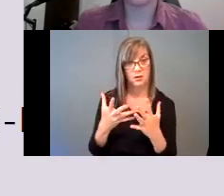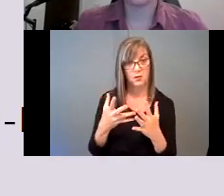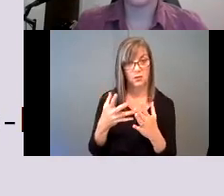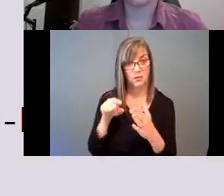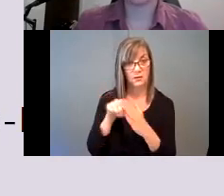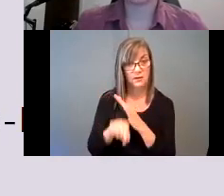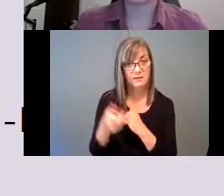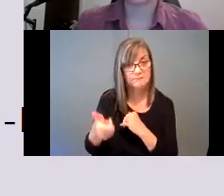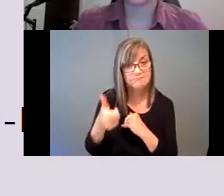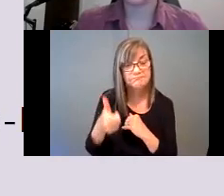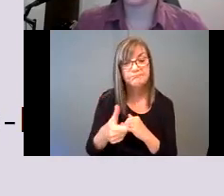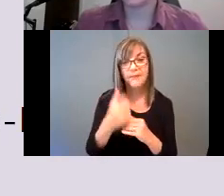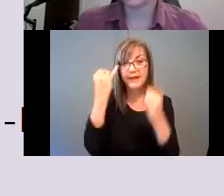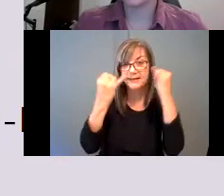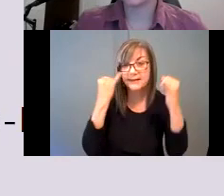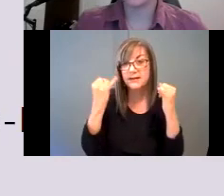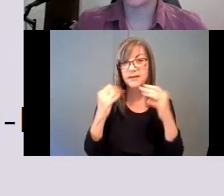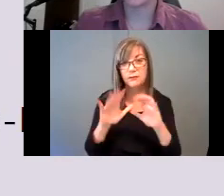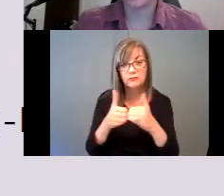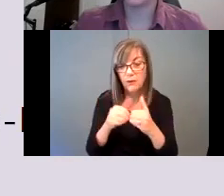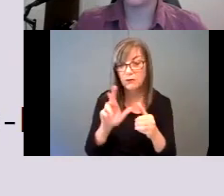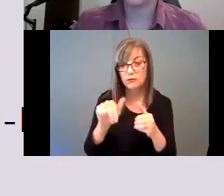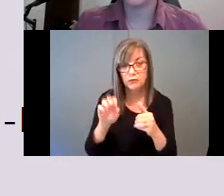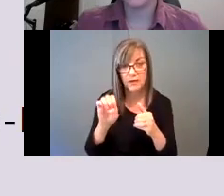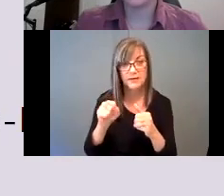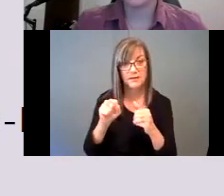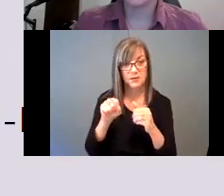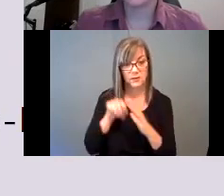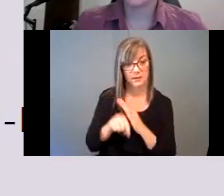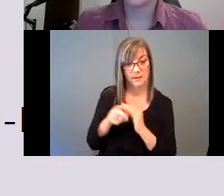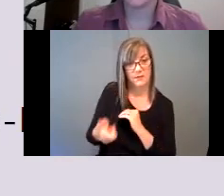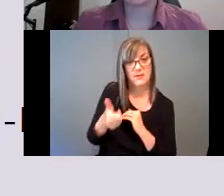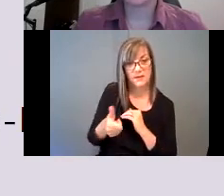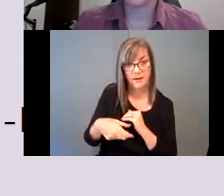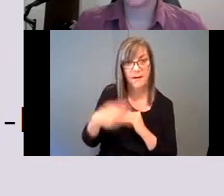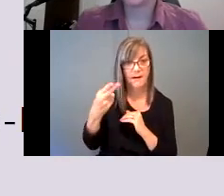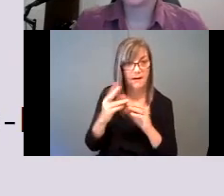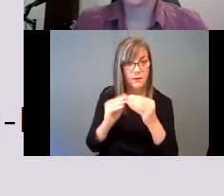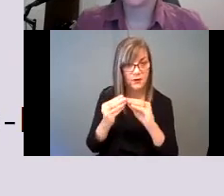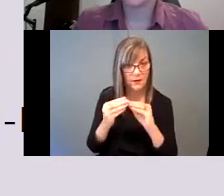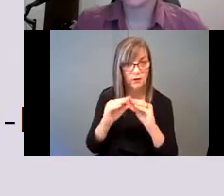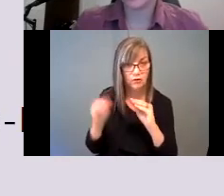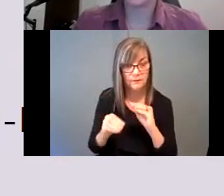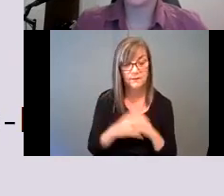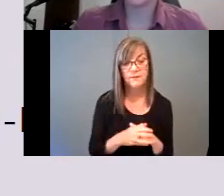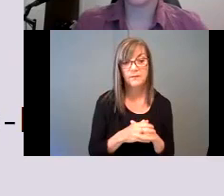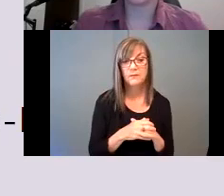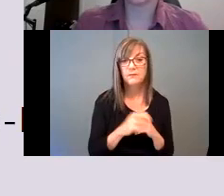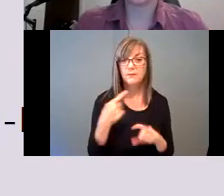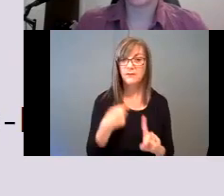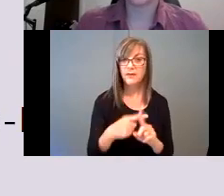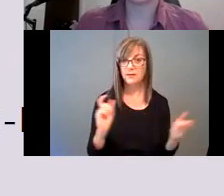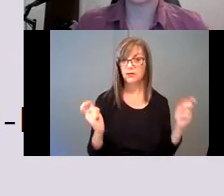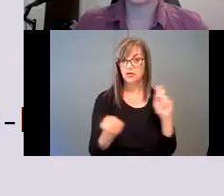higher rates of suicide attempts as well. And then changes in self-esteem, I